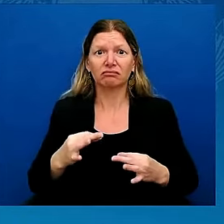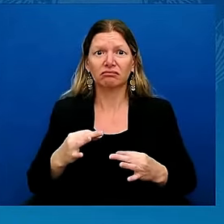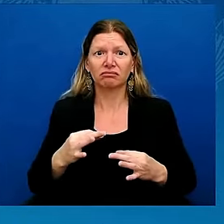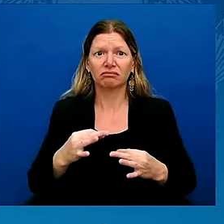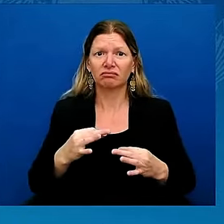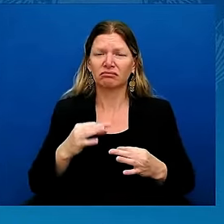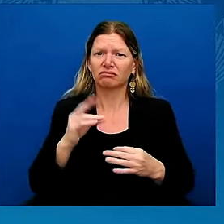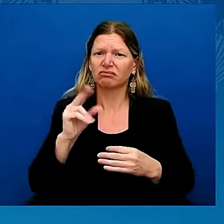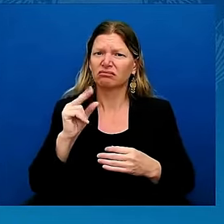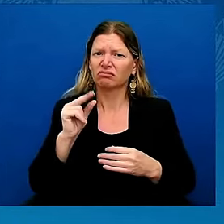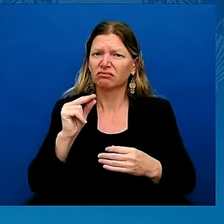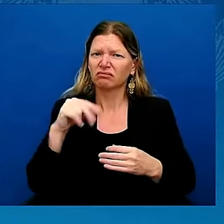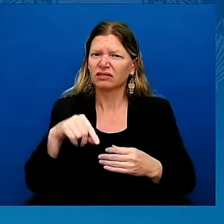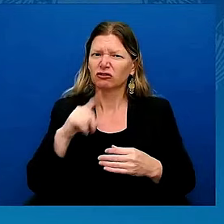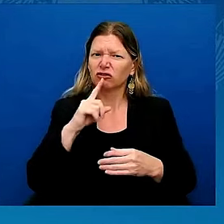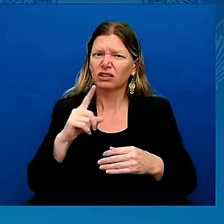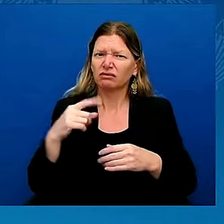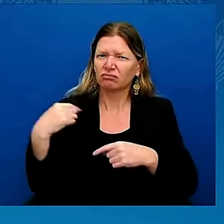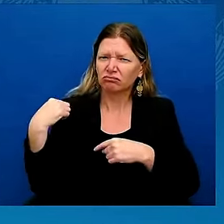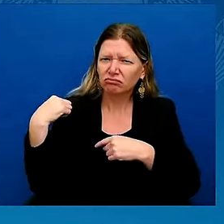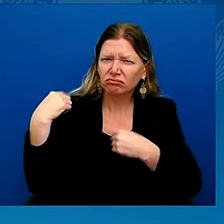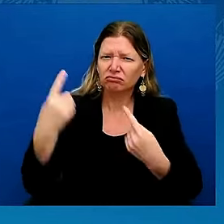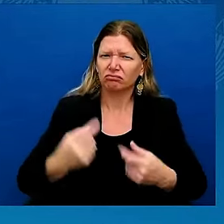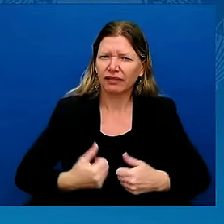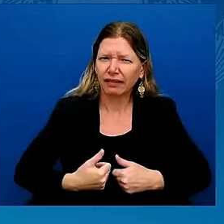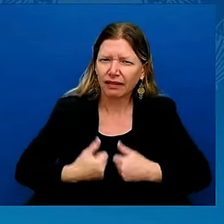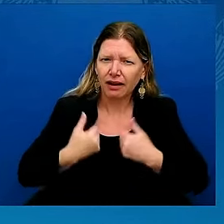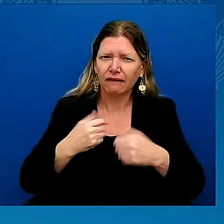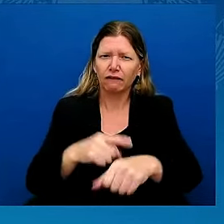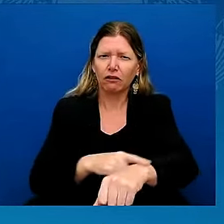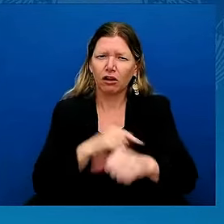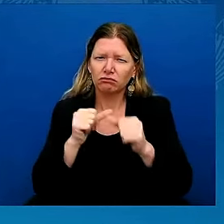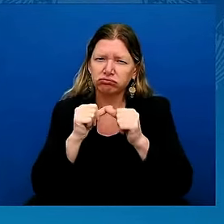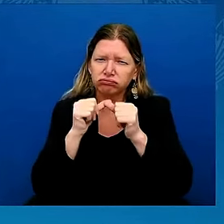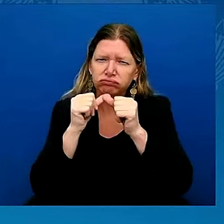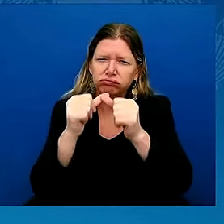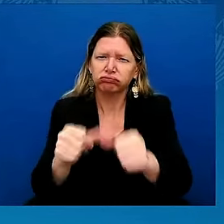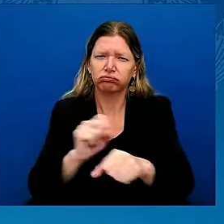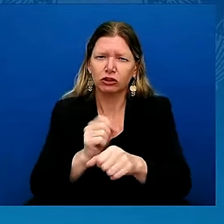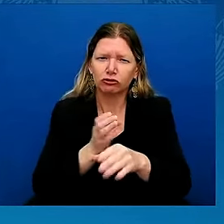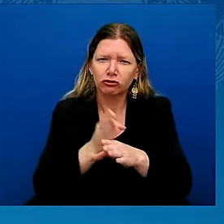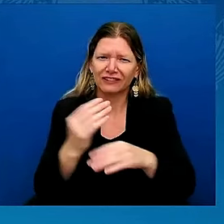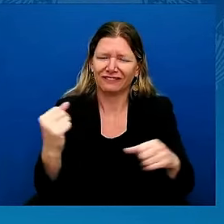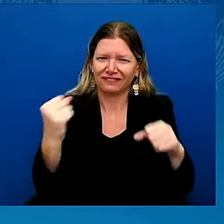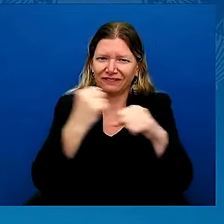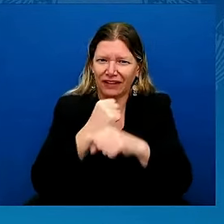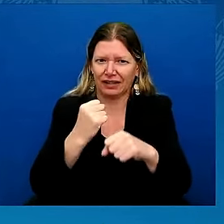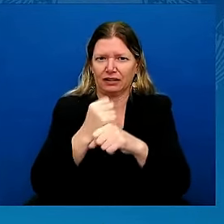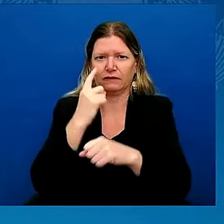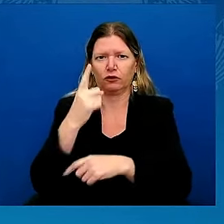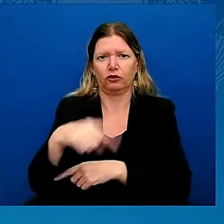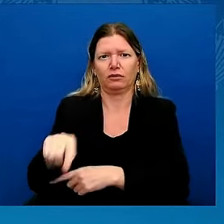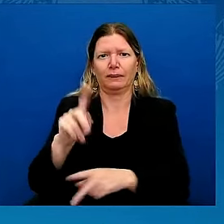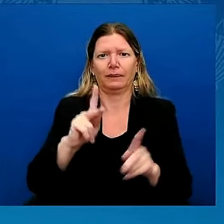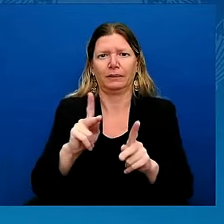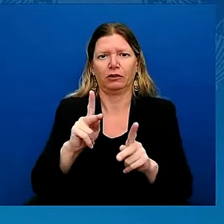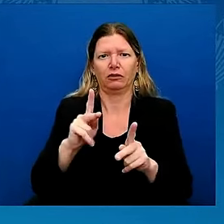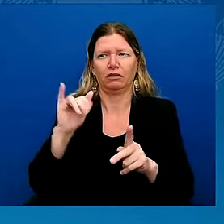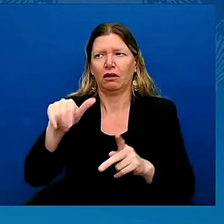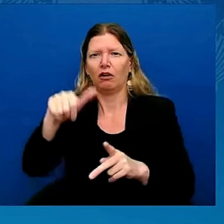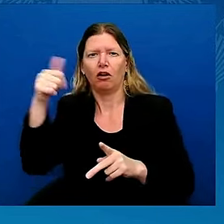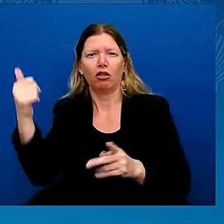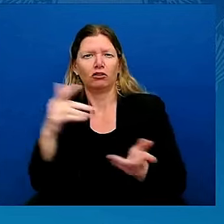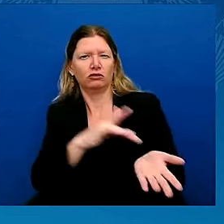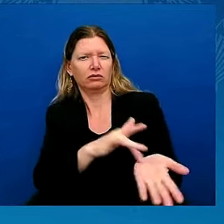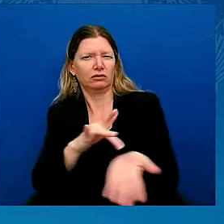people. And for years, I have been proud to fight alongside the members and the leaders of this